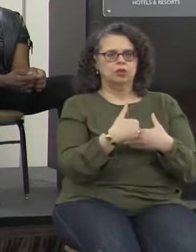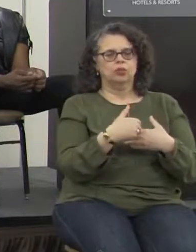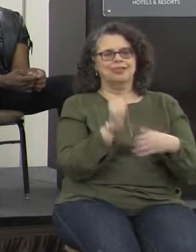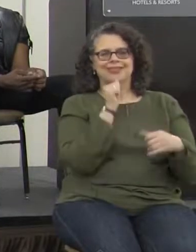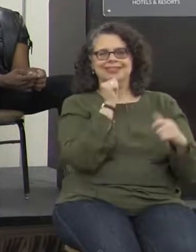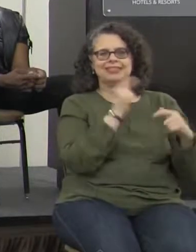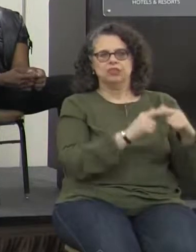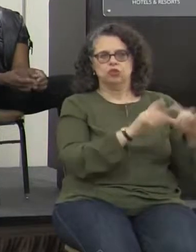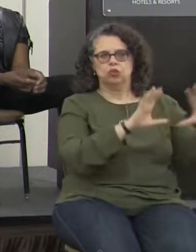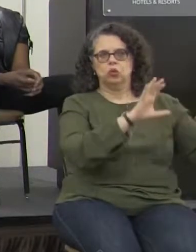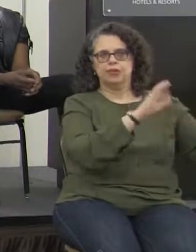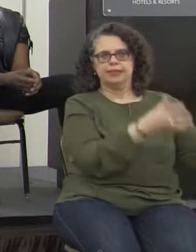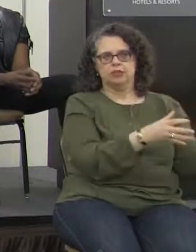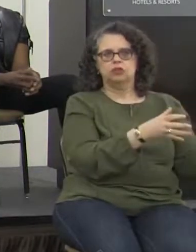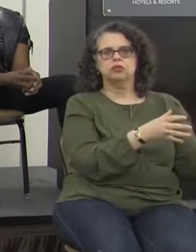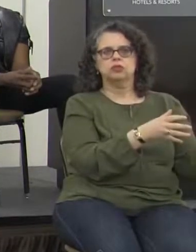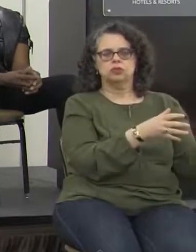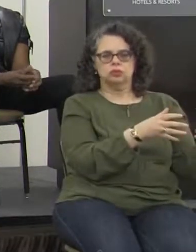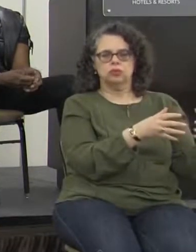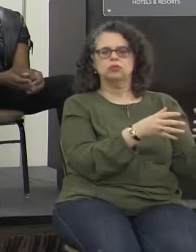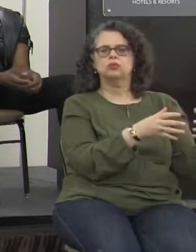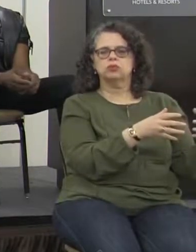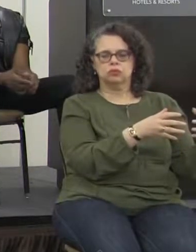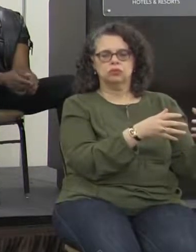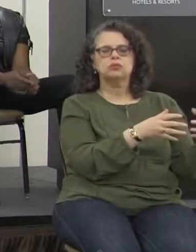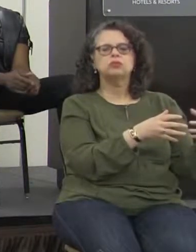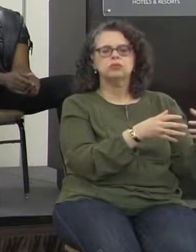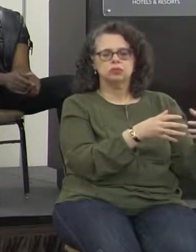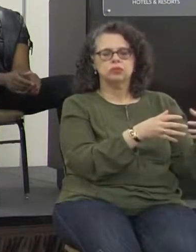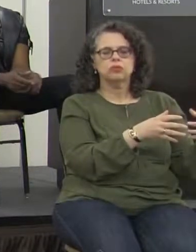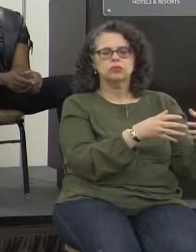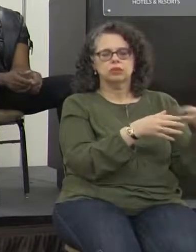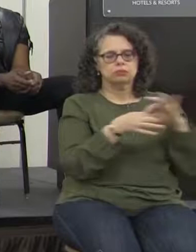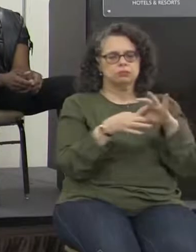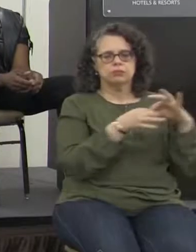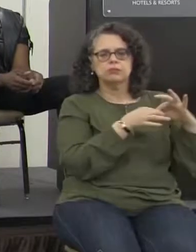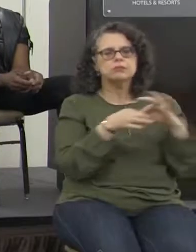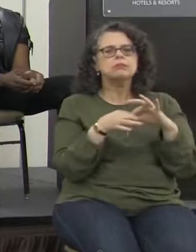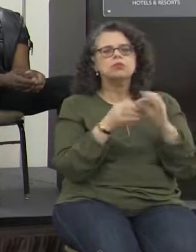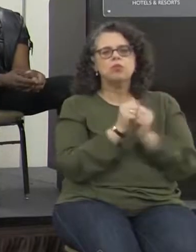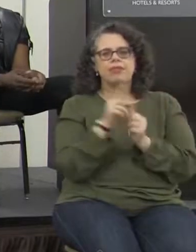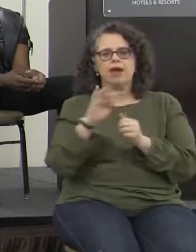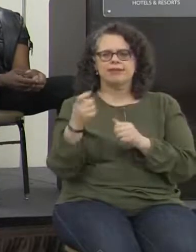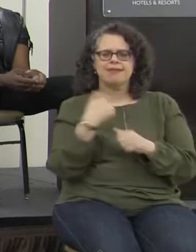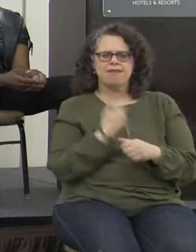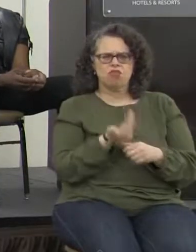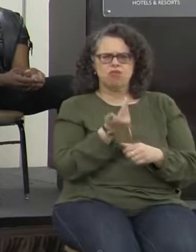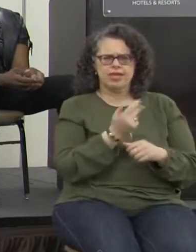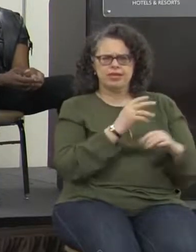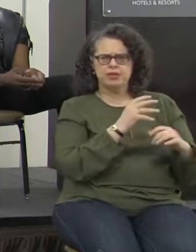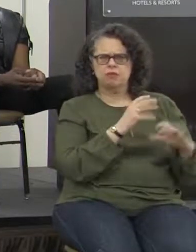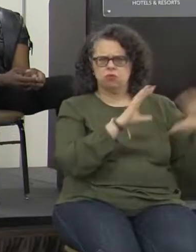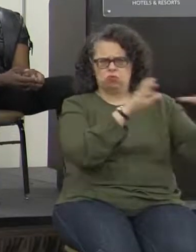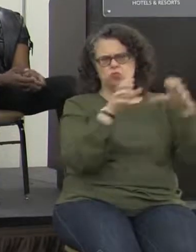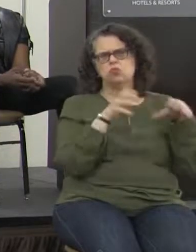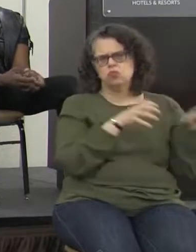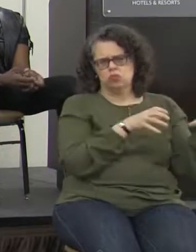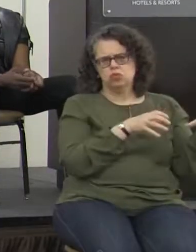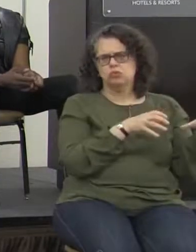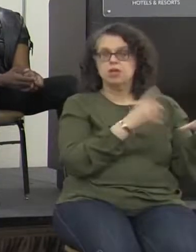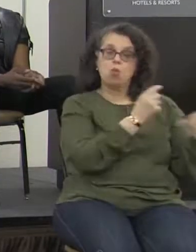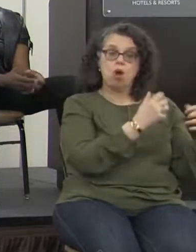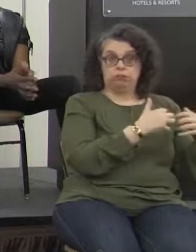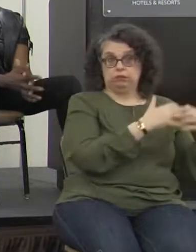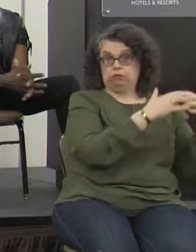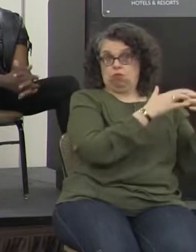sister organization alongside Onyx, and they currently have 3 chapters with 1 in